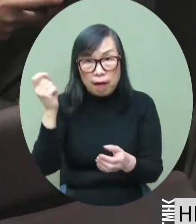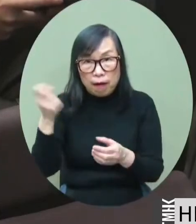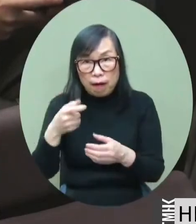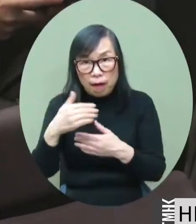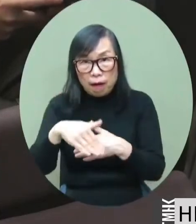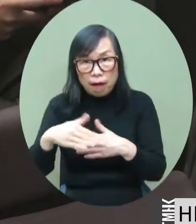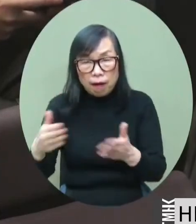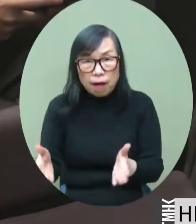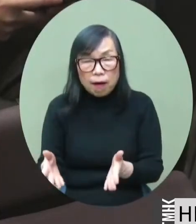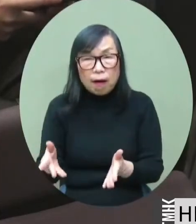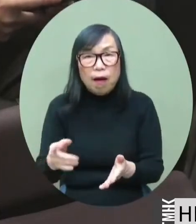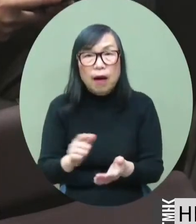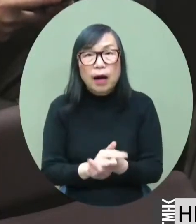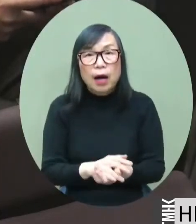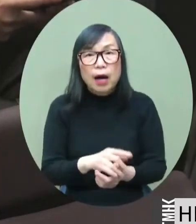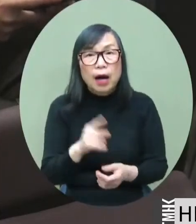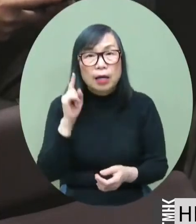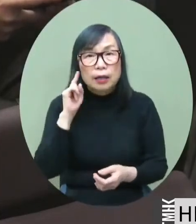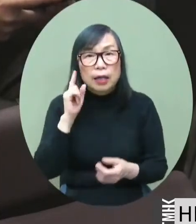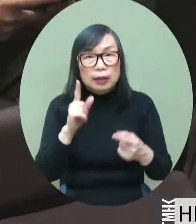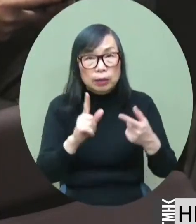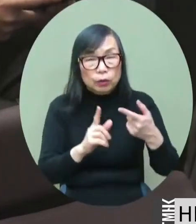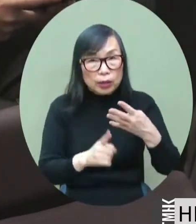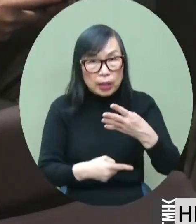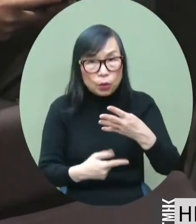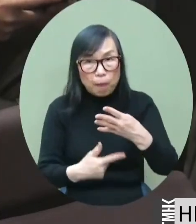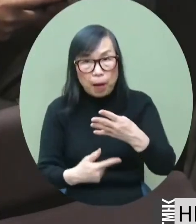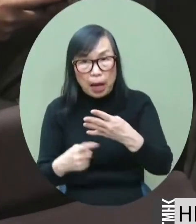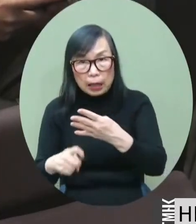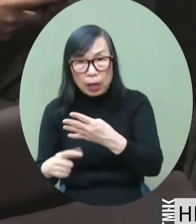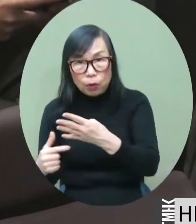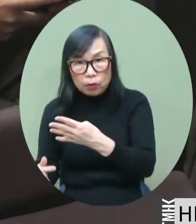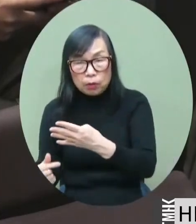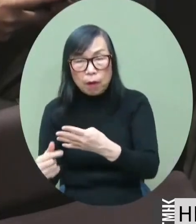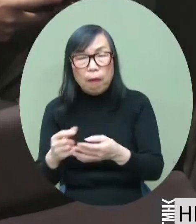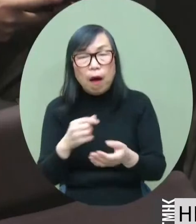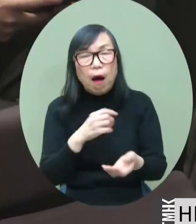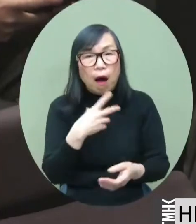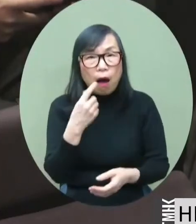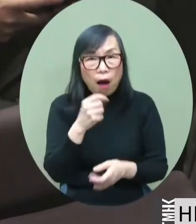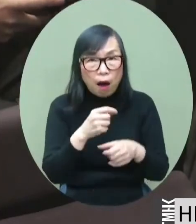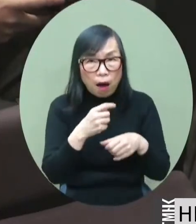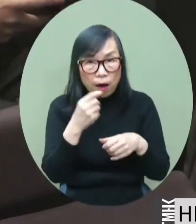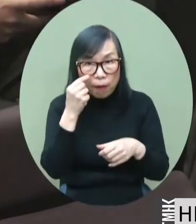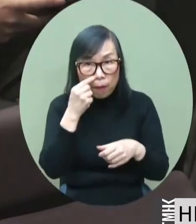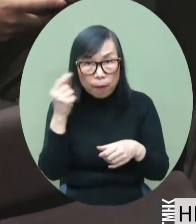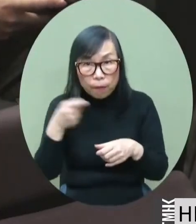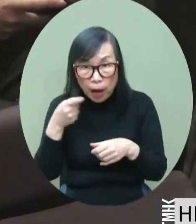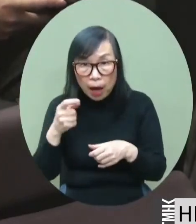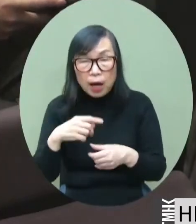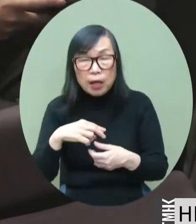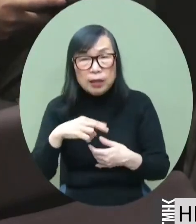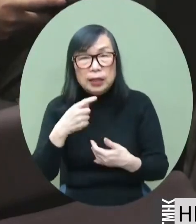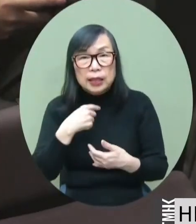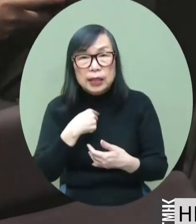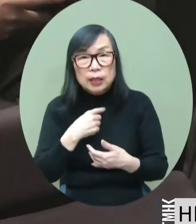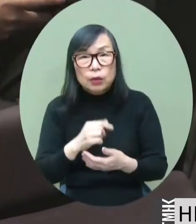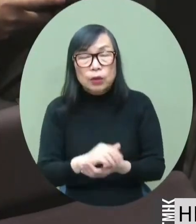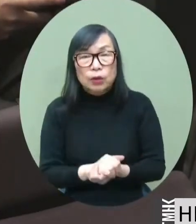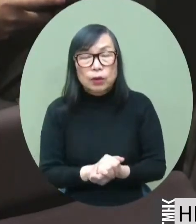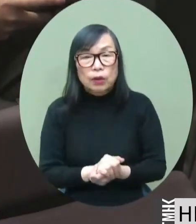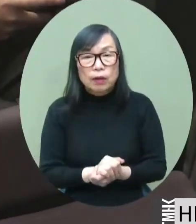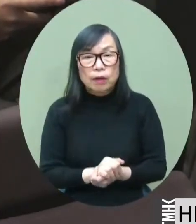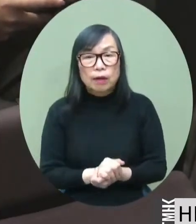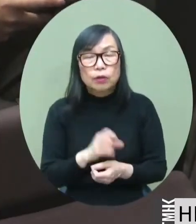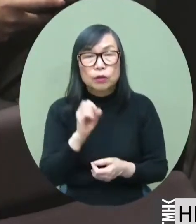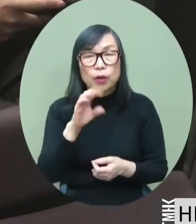the government has distributed anti-epidemic service bags, and in between the 8th and the